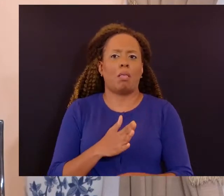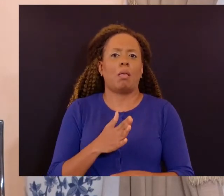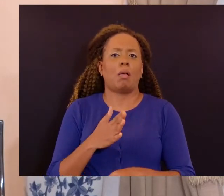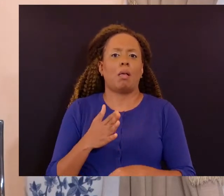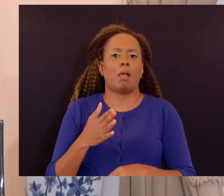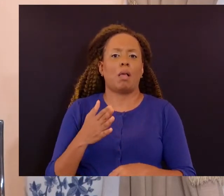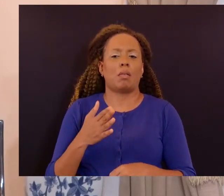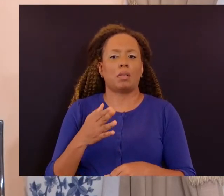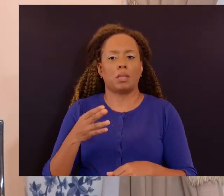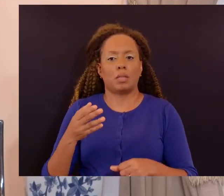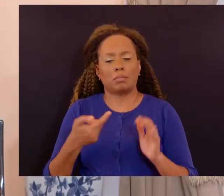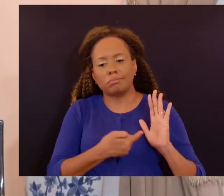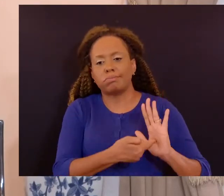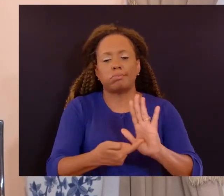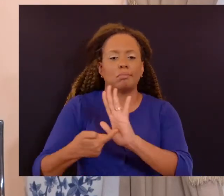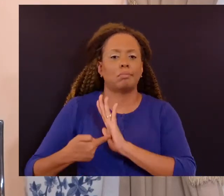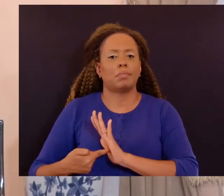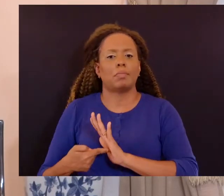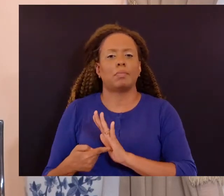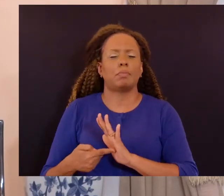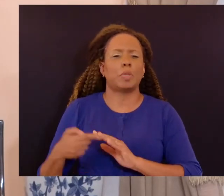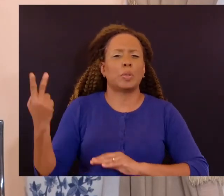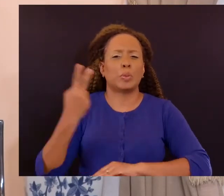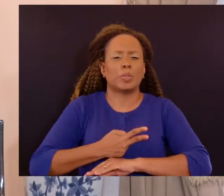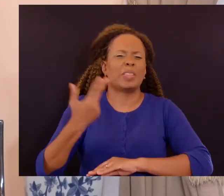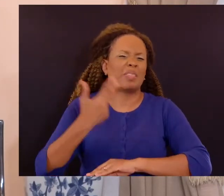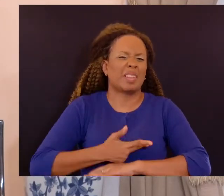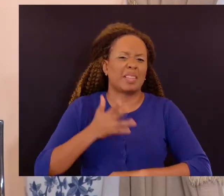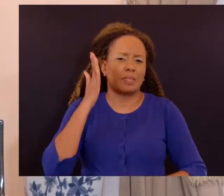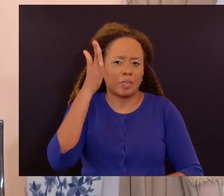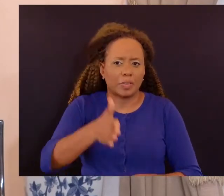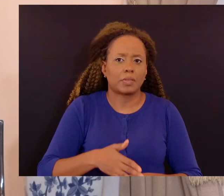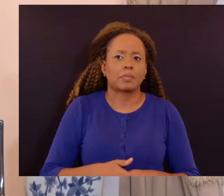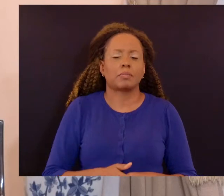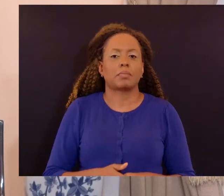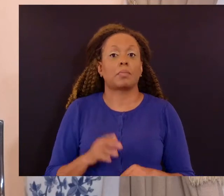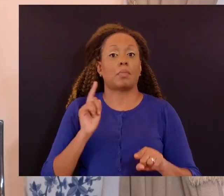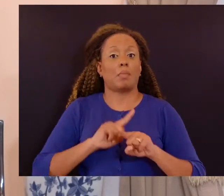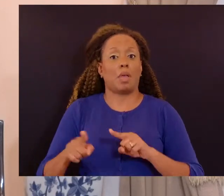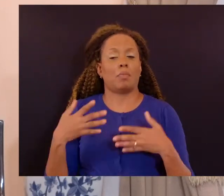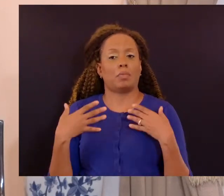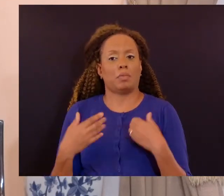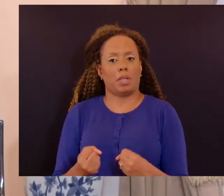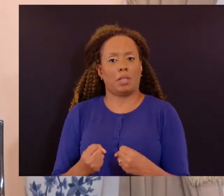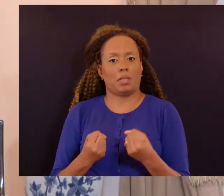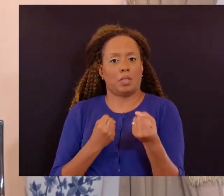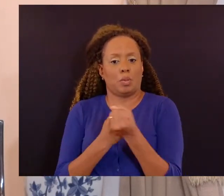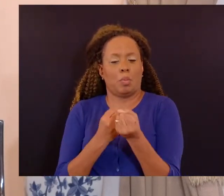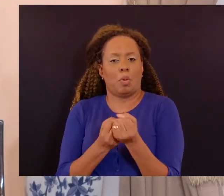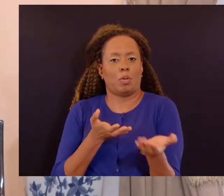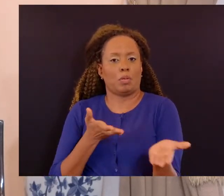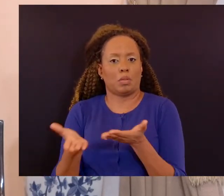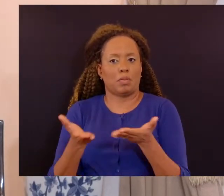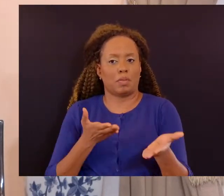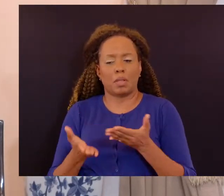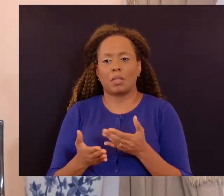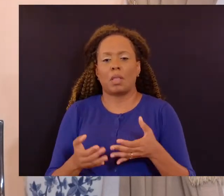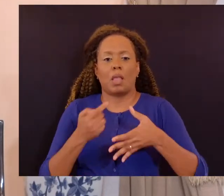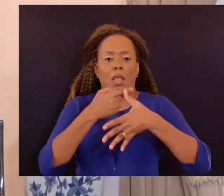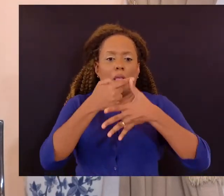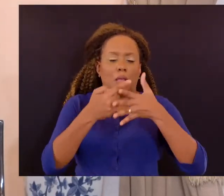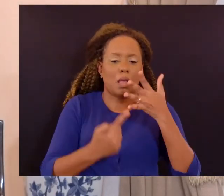has started internal within the Ministry of Education. We have strengthened the Student Support Services Department. They've been doing a number